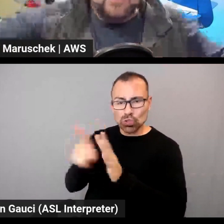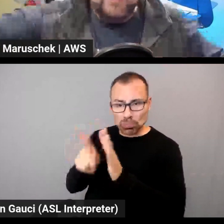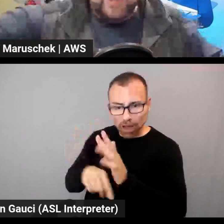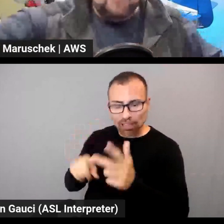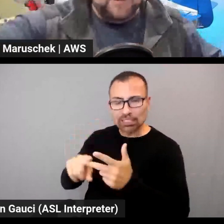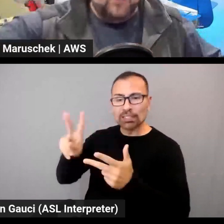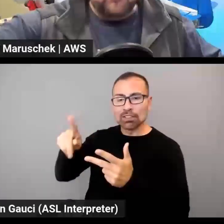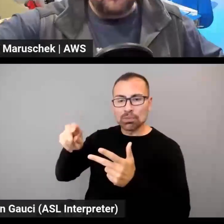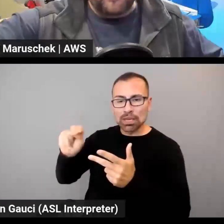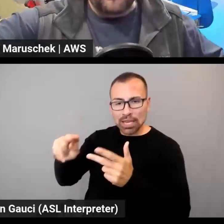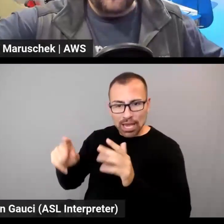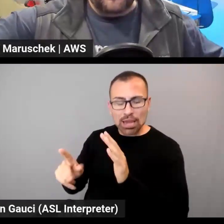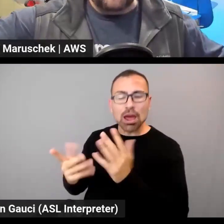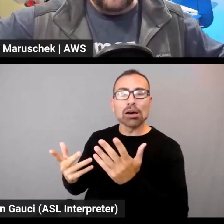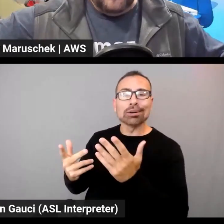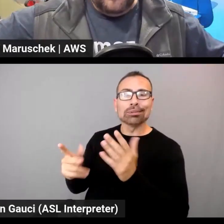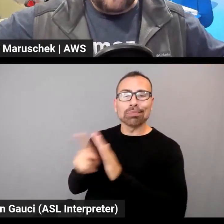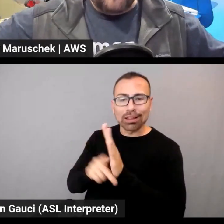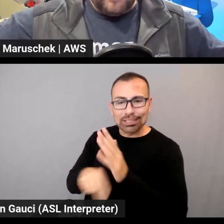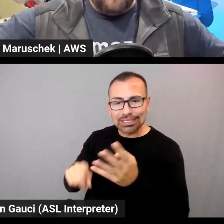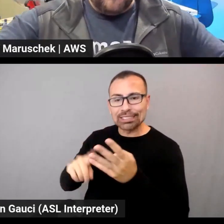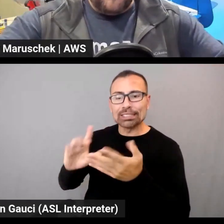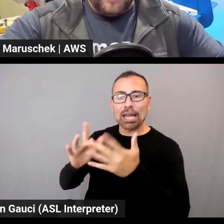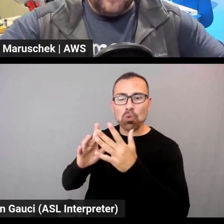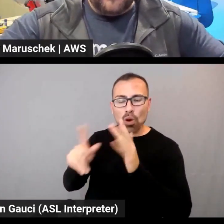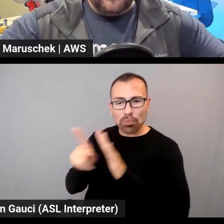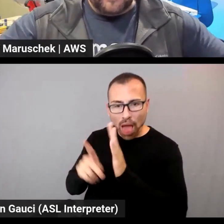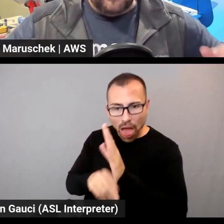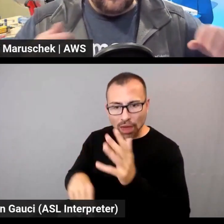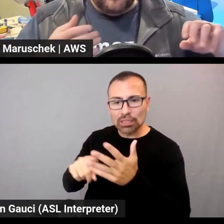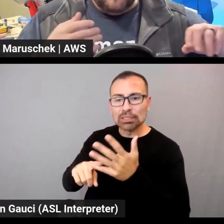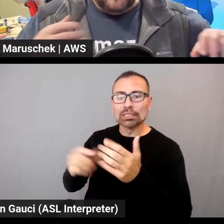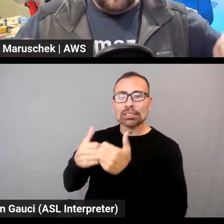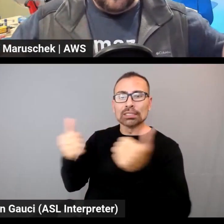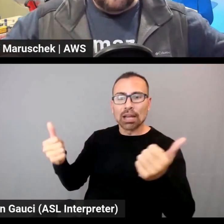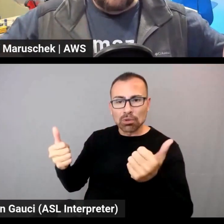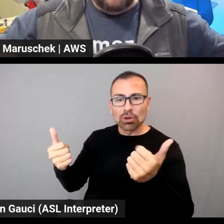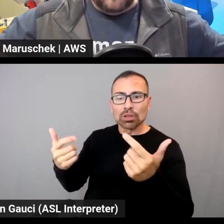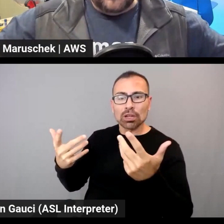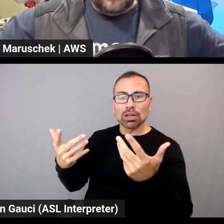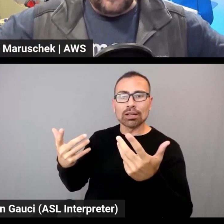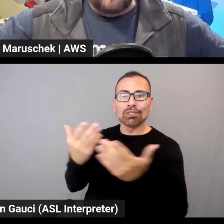separate application policies. Sounds like verified access can